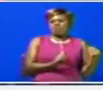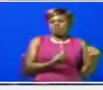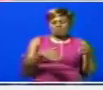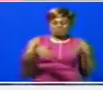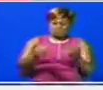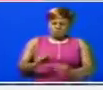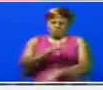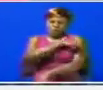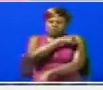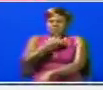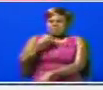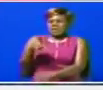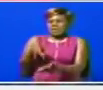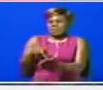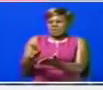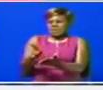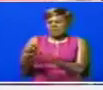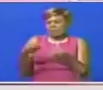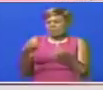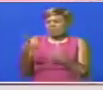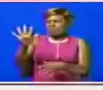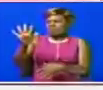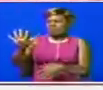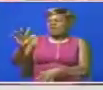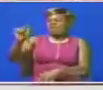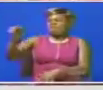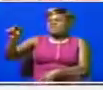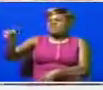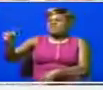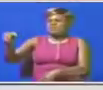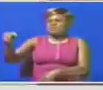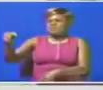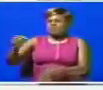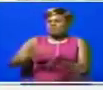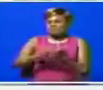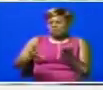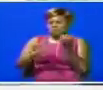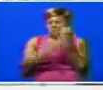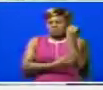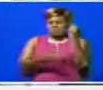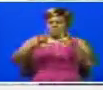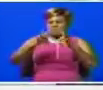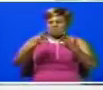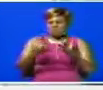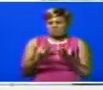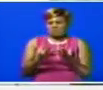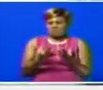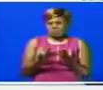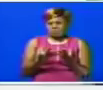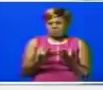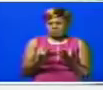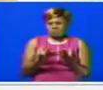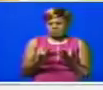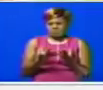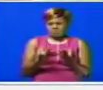The hospital says unpaid bills amounting to 5 million shillings had been waived for poor families, choking their operation